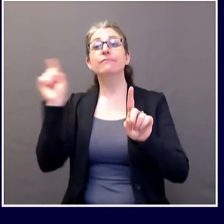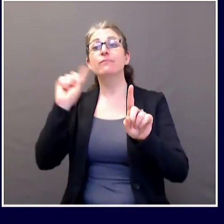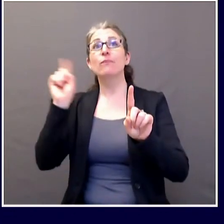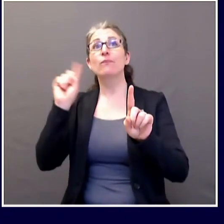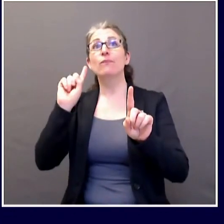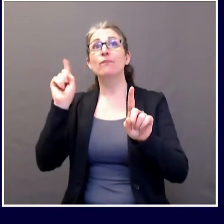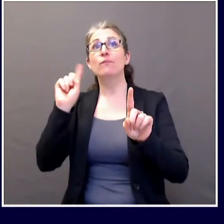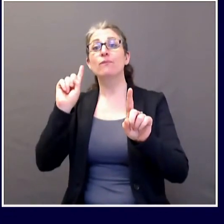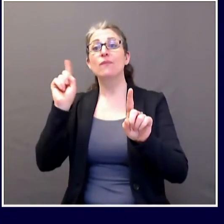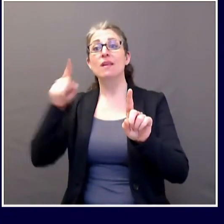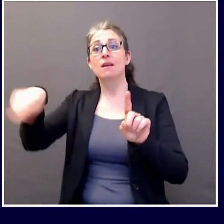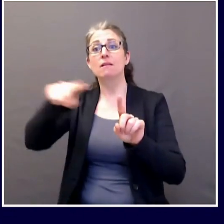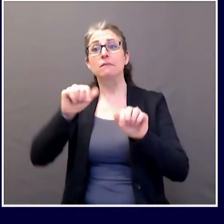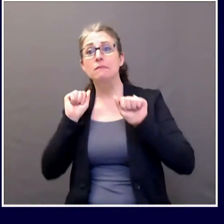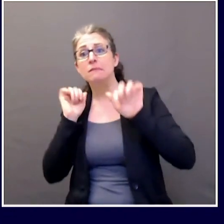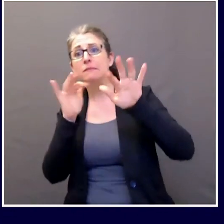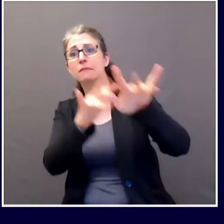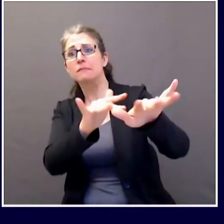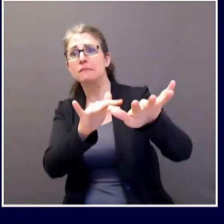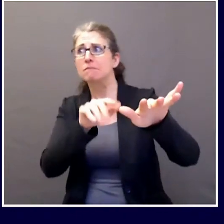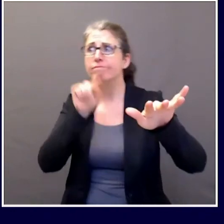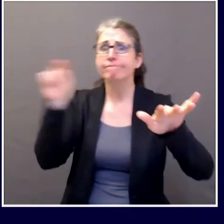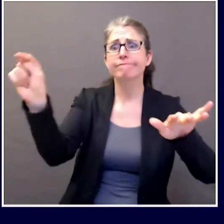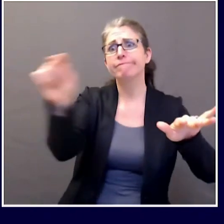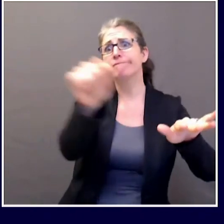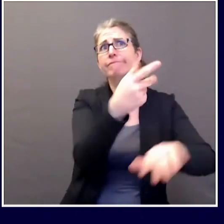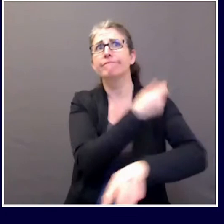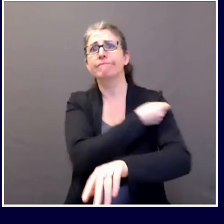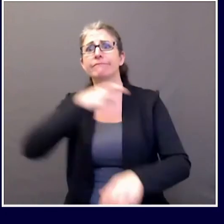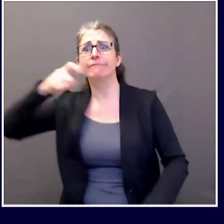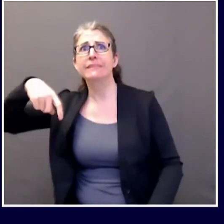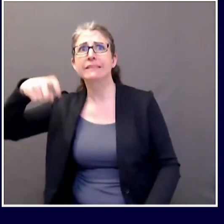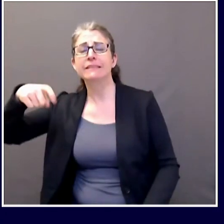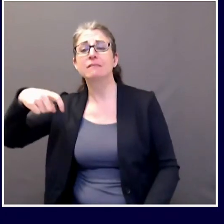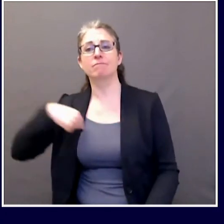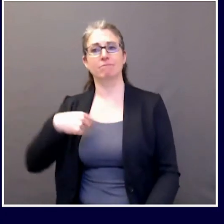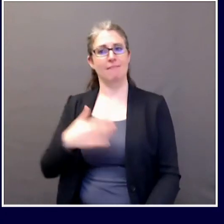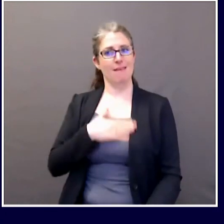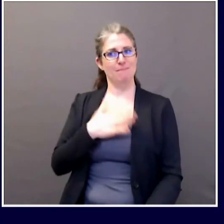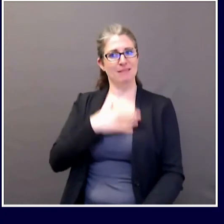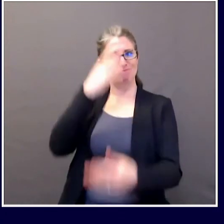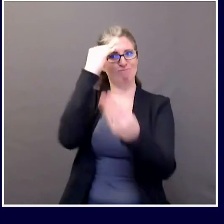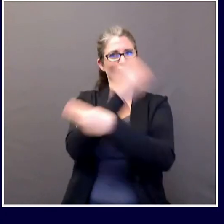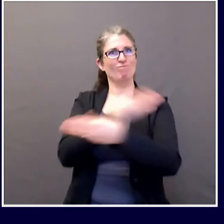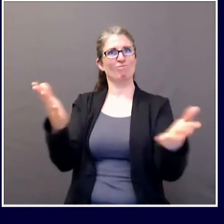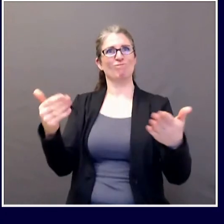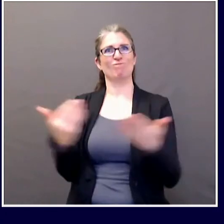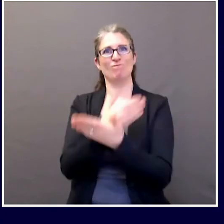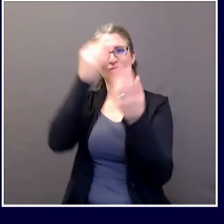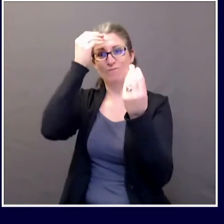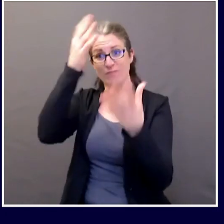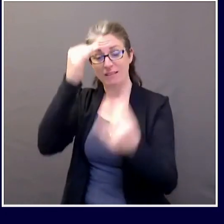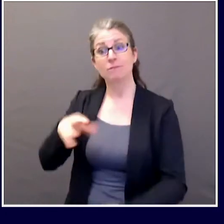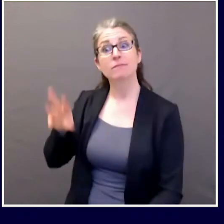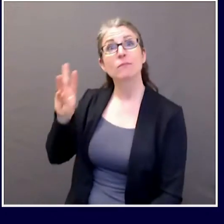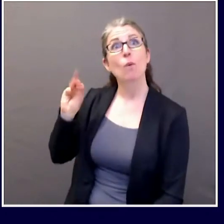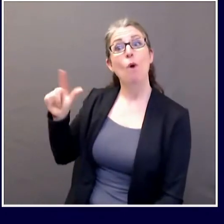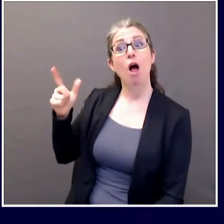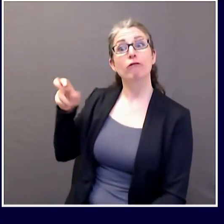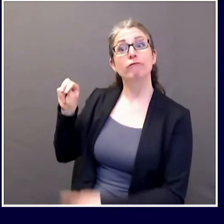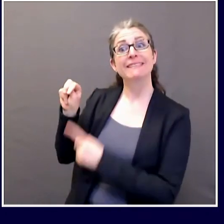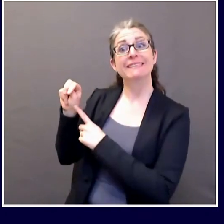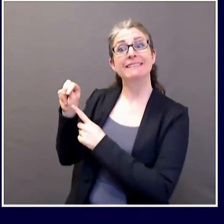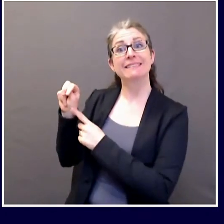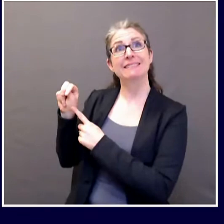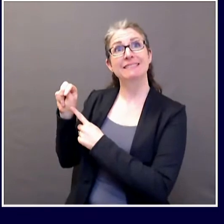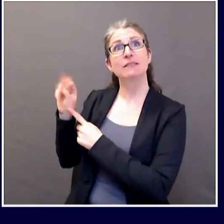I'm pleased to announce that Walgreens will be offering COVID vaccine at more than 40 locations across